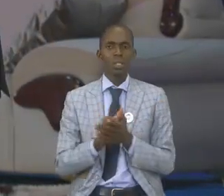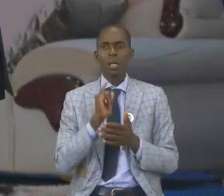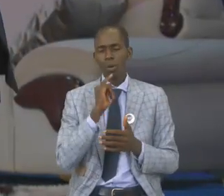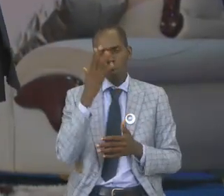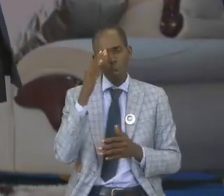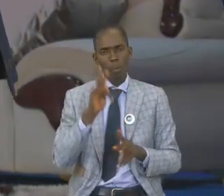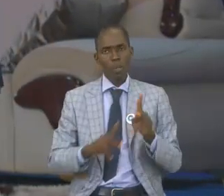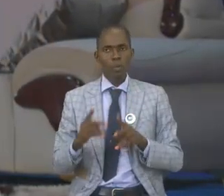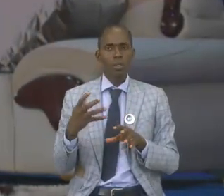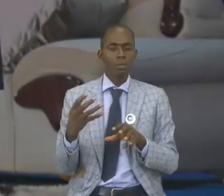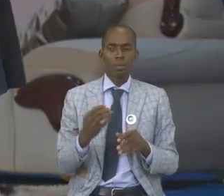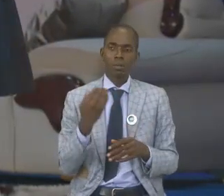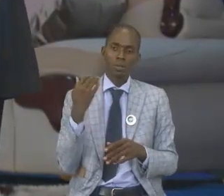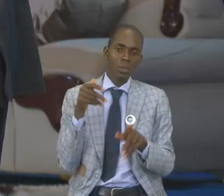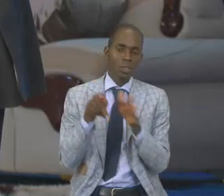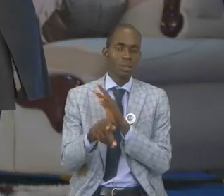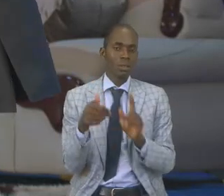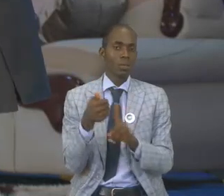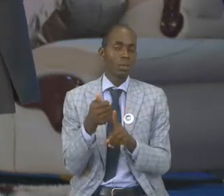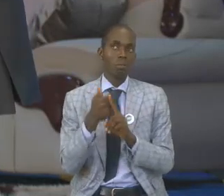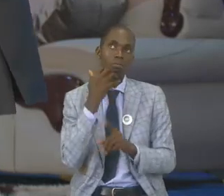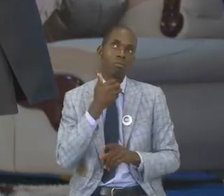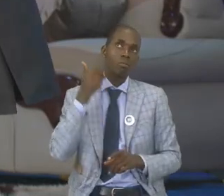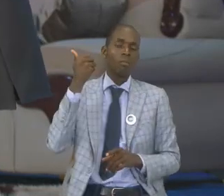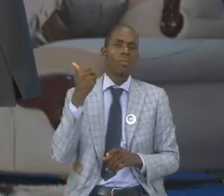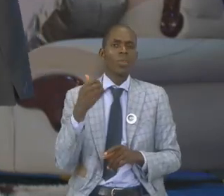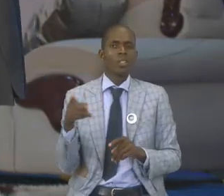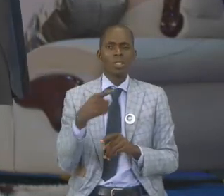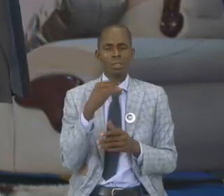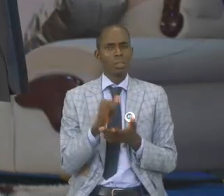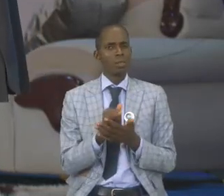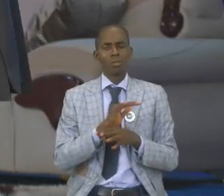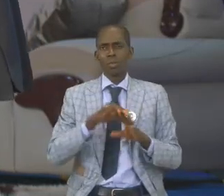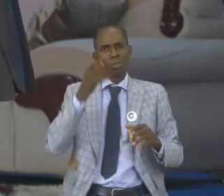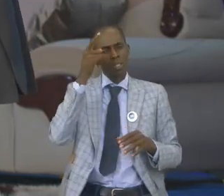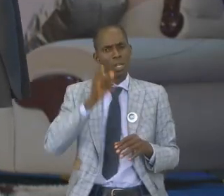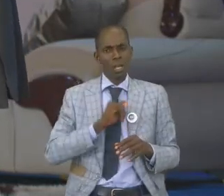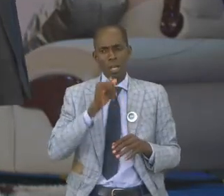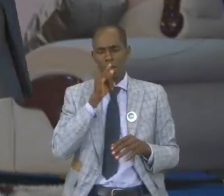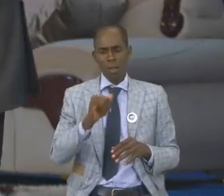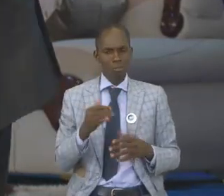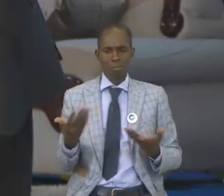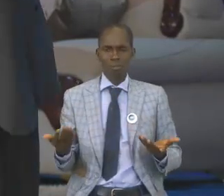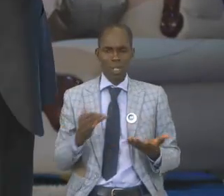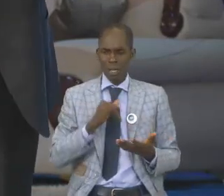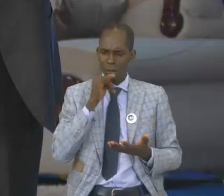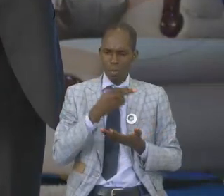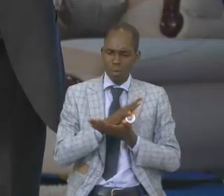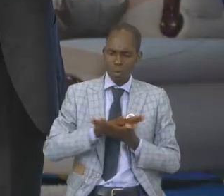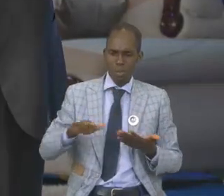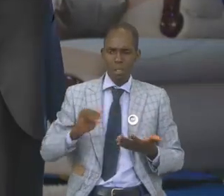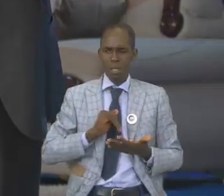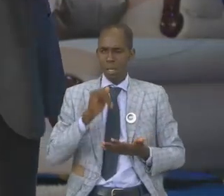their lives. They don't understand. I'm righteous. I'm nice. I'm holy. I'm good. And yet